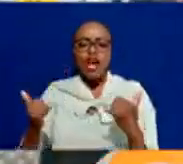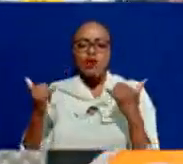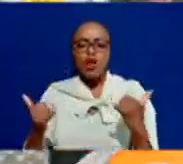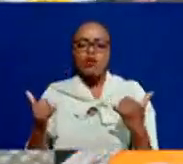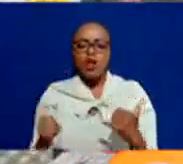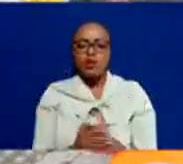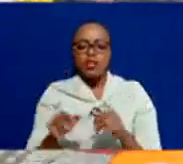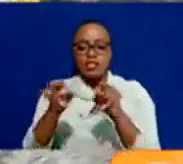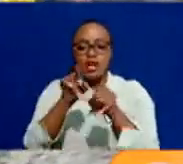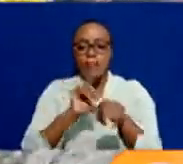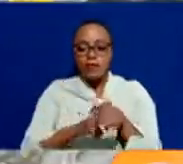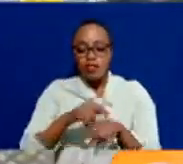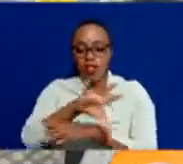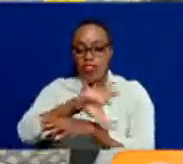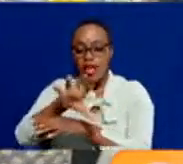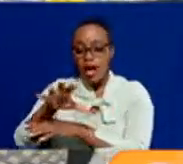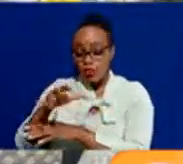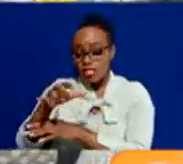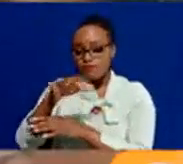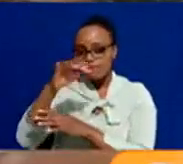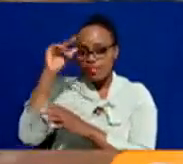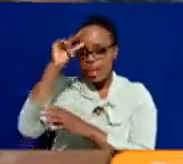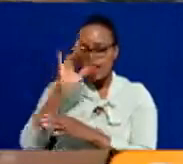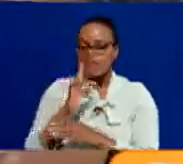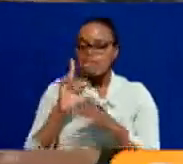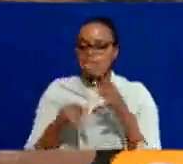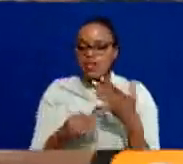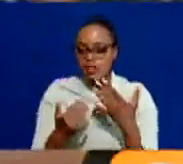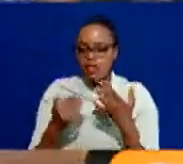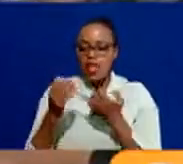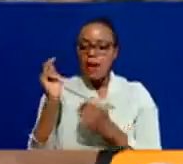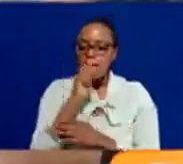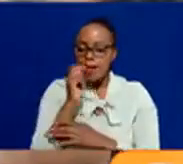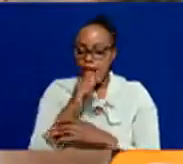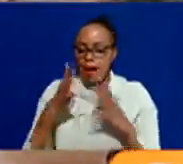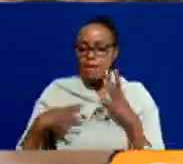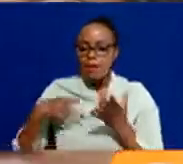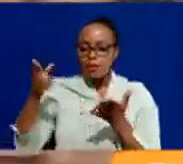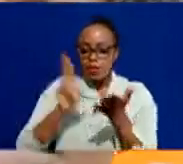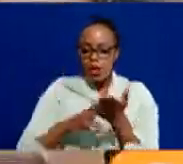At the same time, the county boss emphasized the need to have the Miraa traders registered to bring